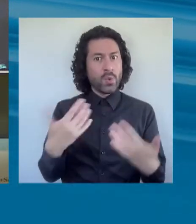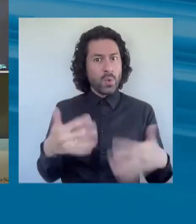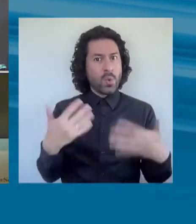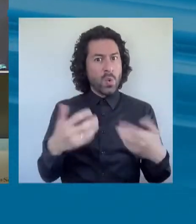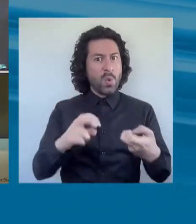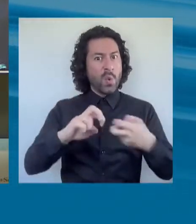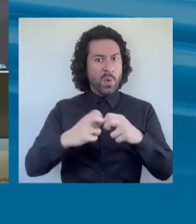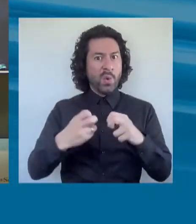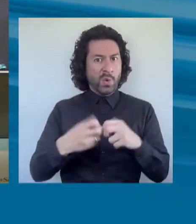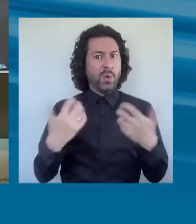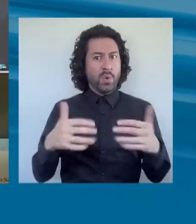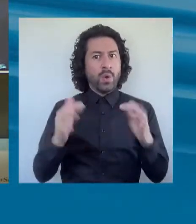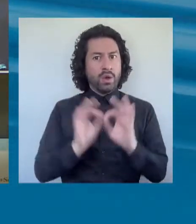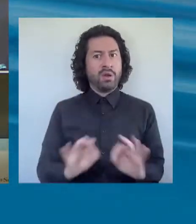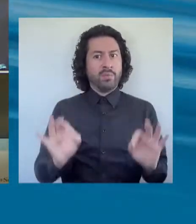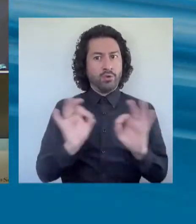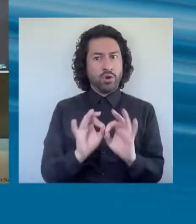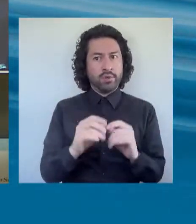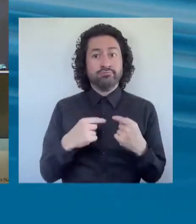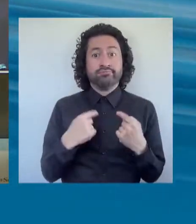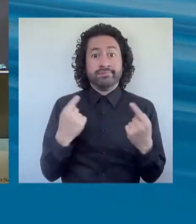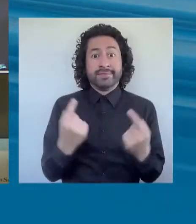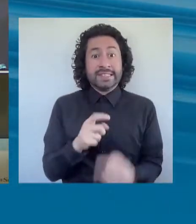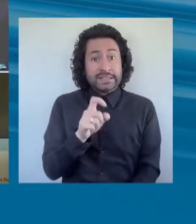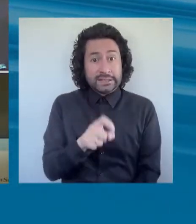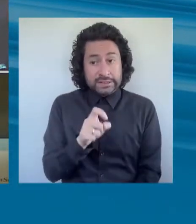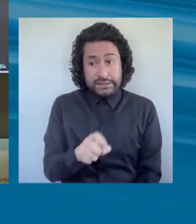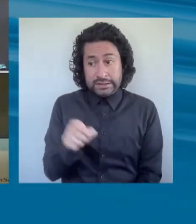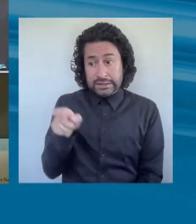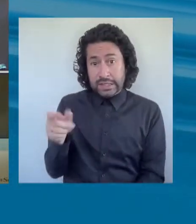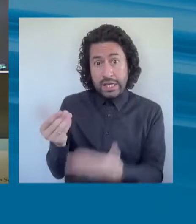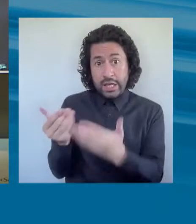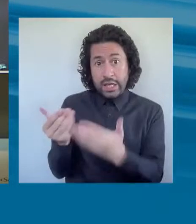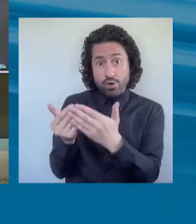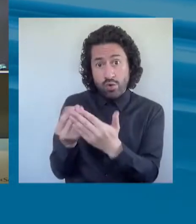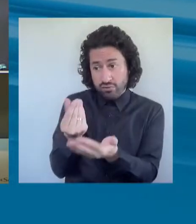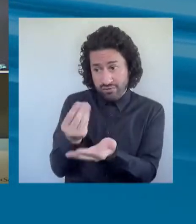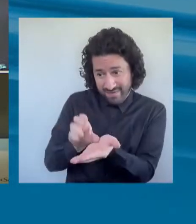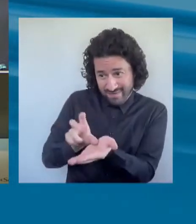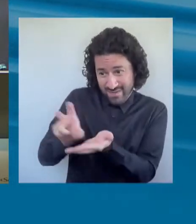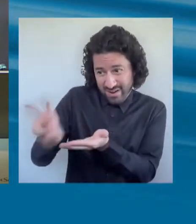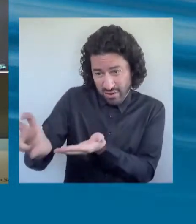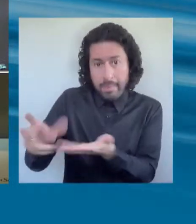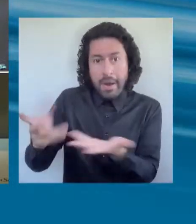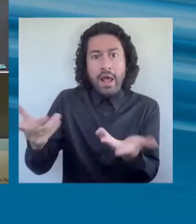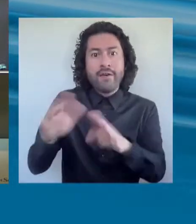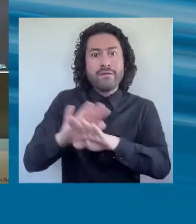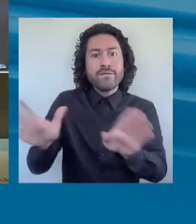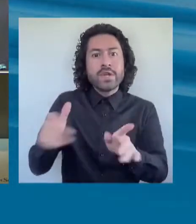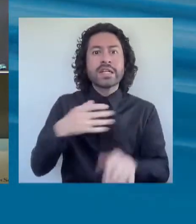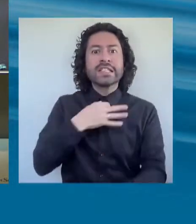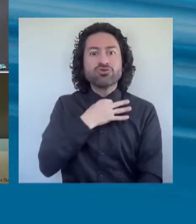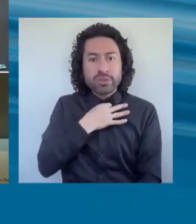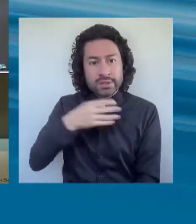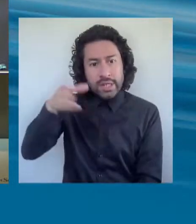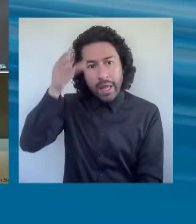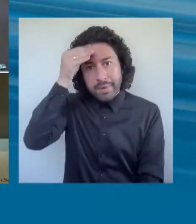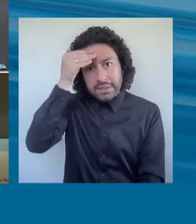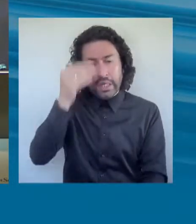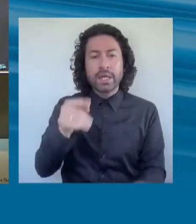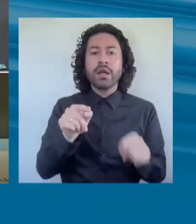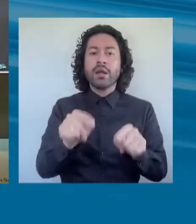the present time, we face an important dilemma when we most need to invest in education to overcome the crisis of learning, to save